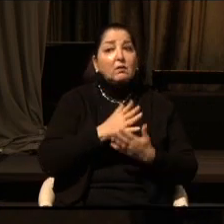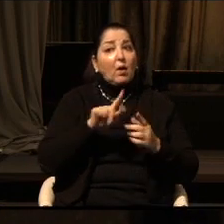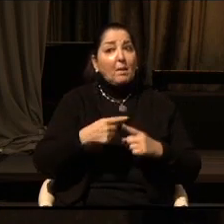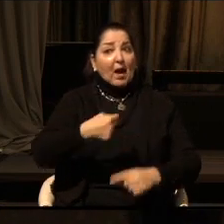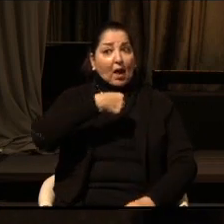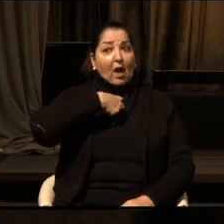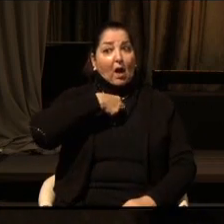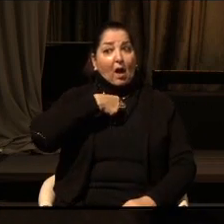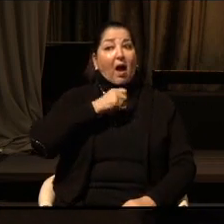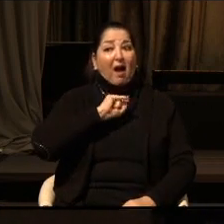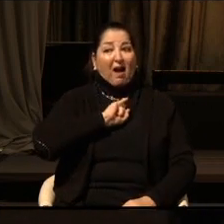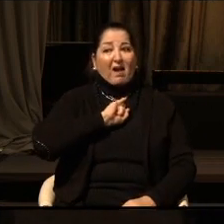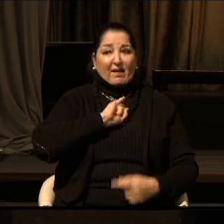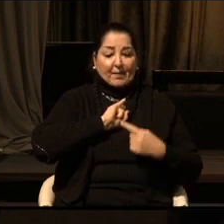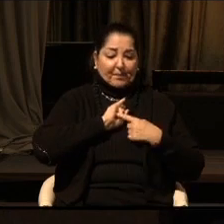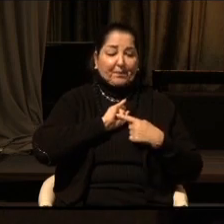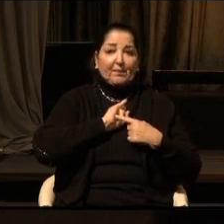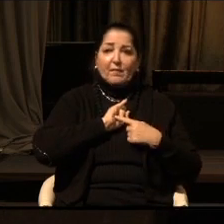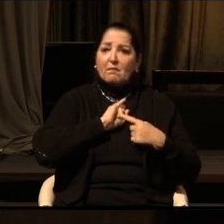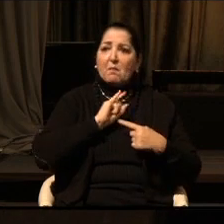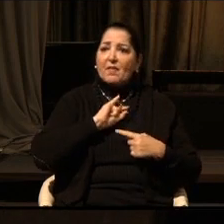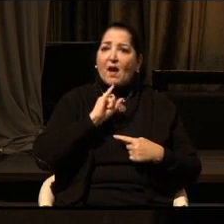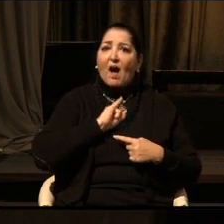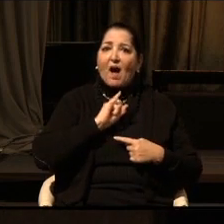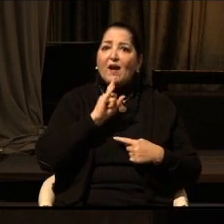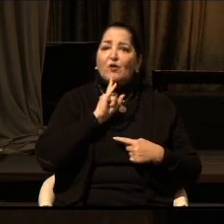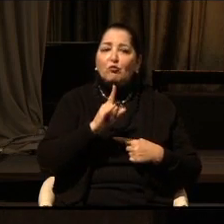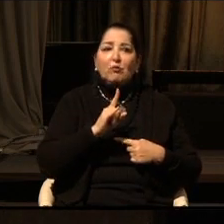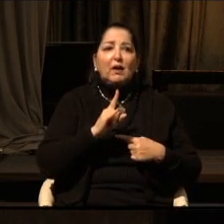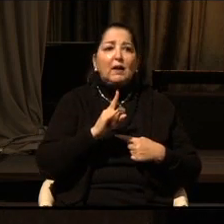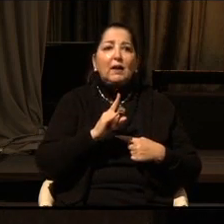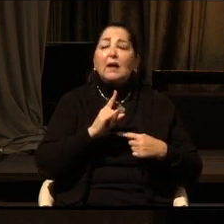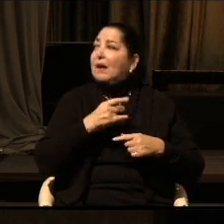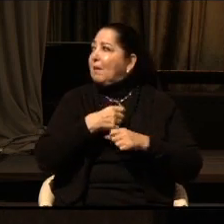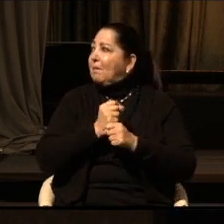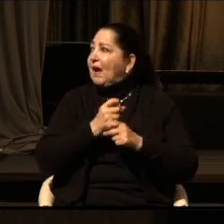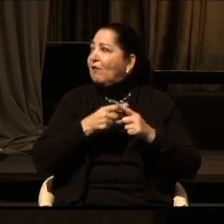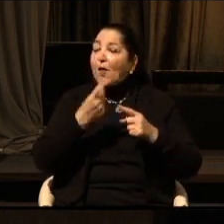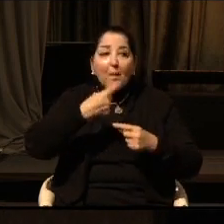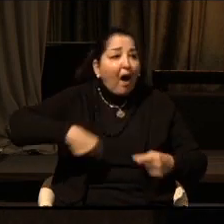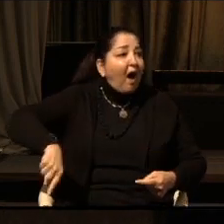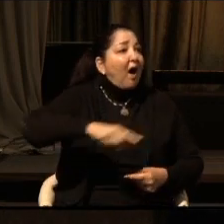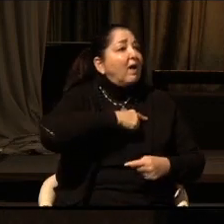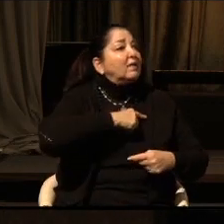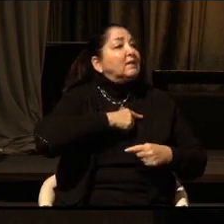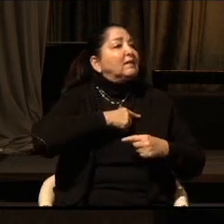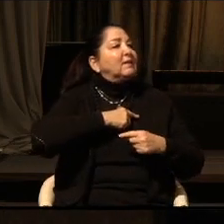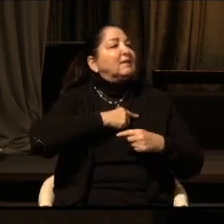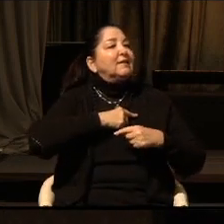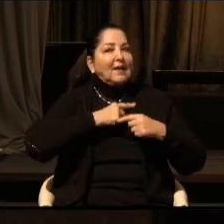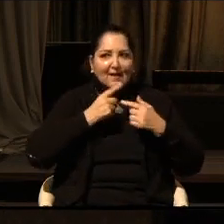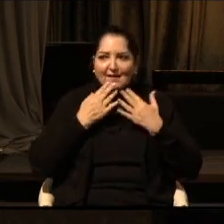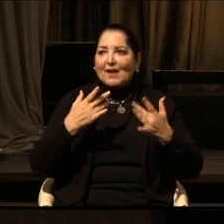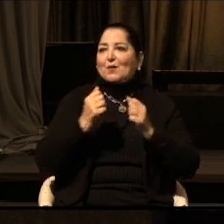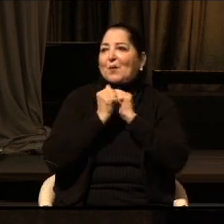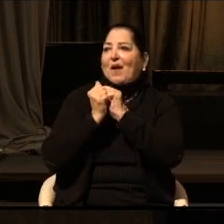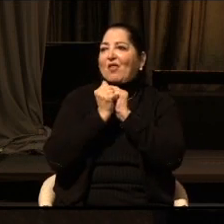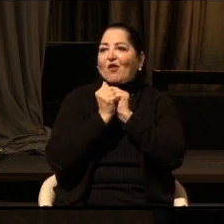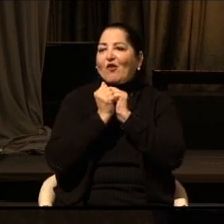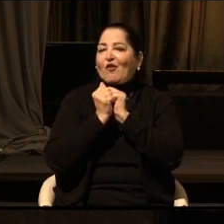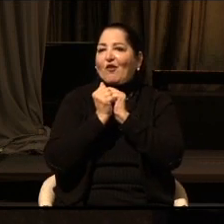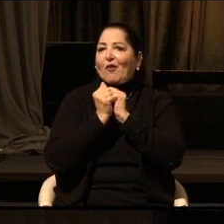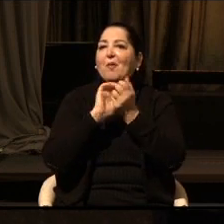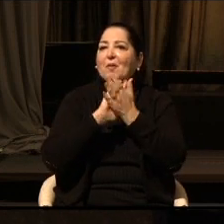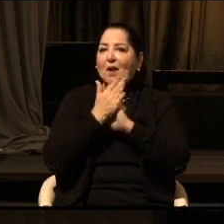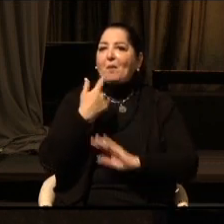But the I is created by us singing together in that. And then that becomes the we. So